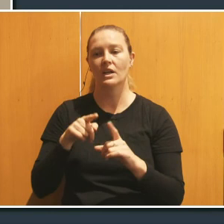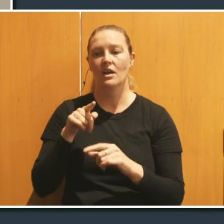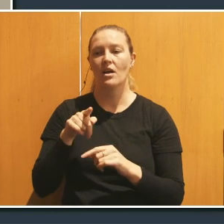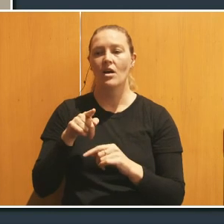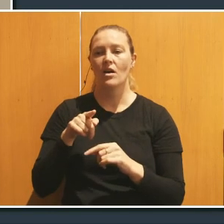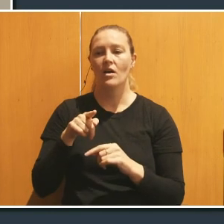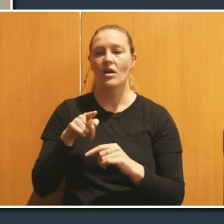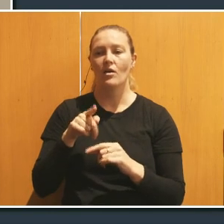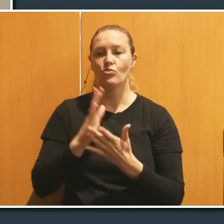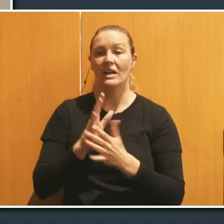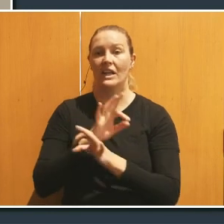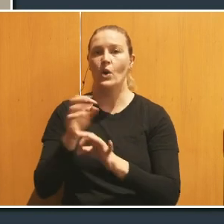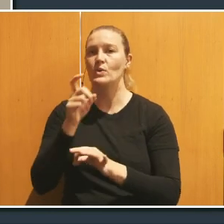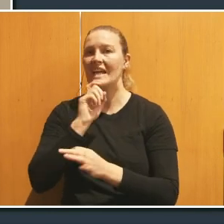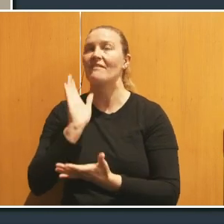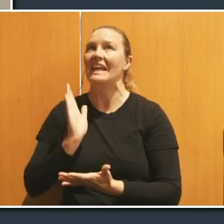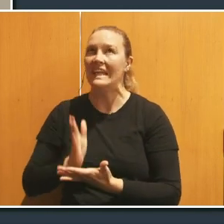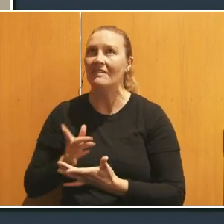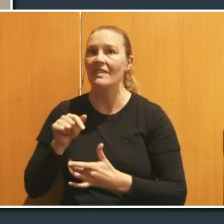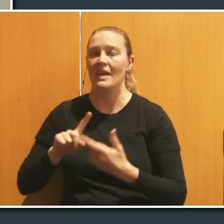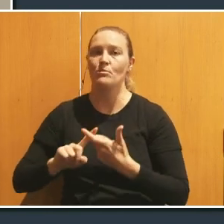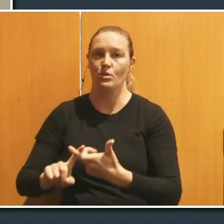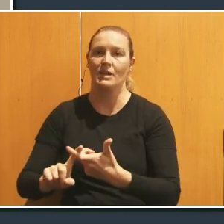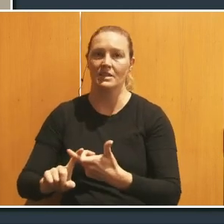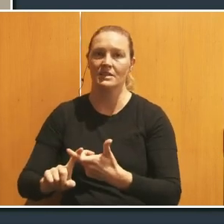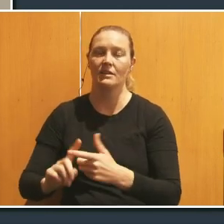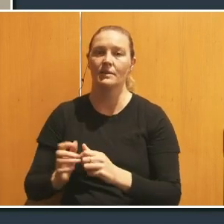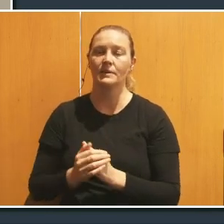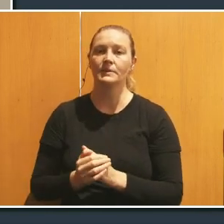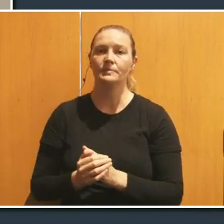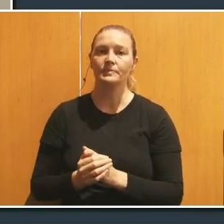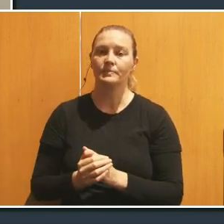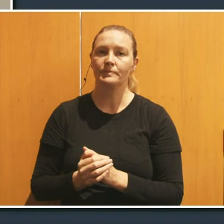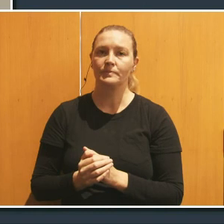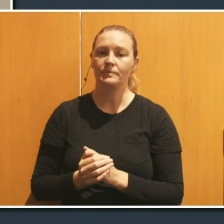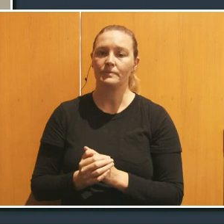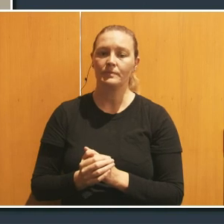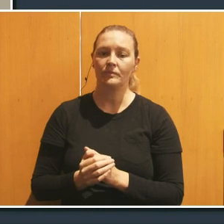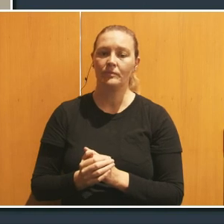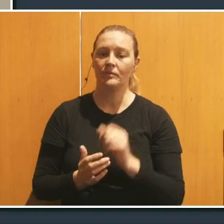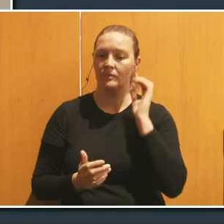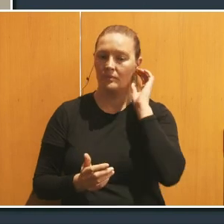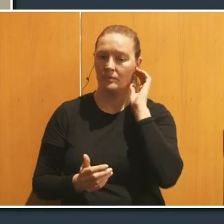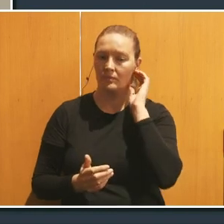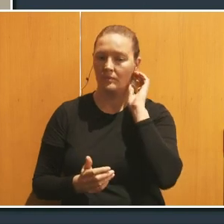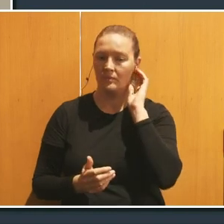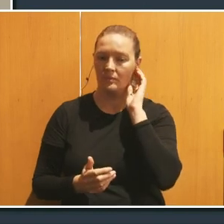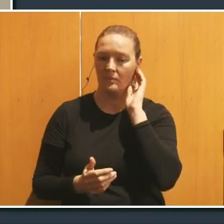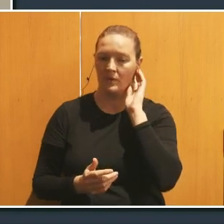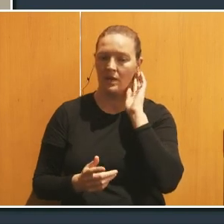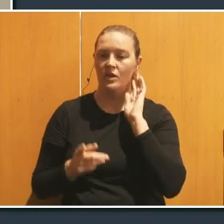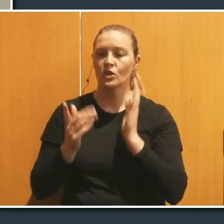staff living within our independent units. Or living on our site in general. It's, essentially water and